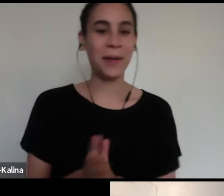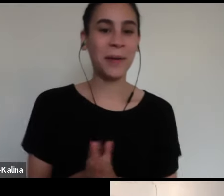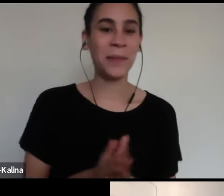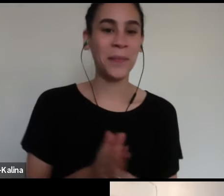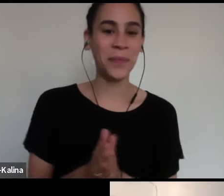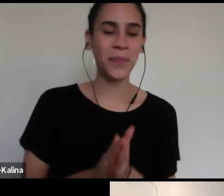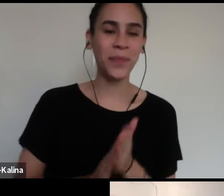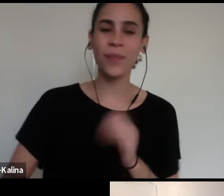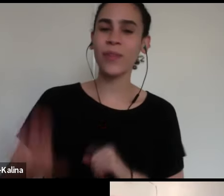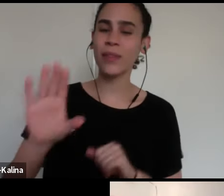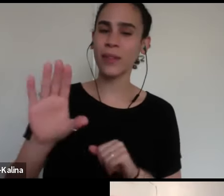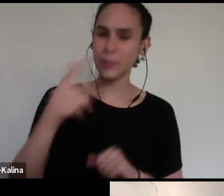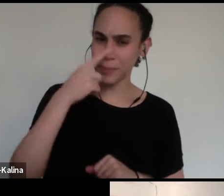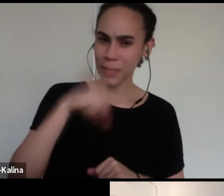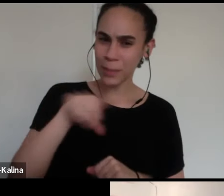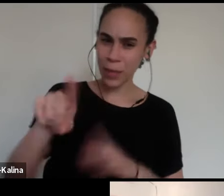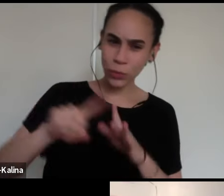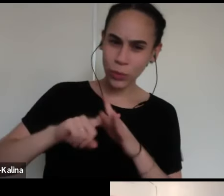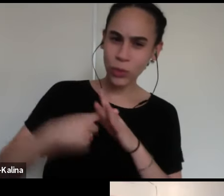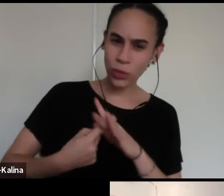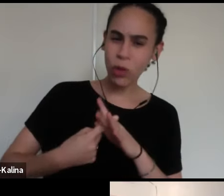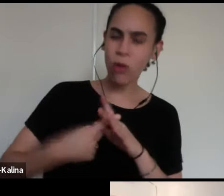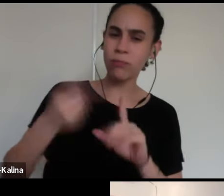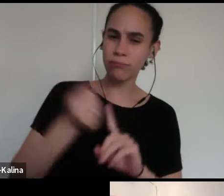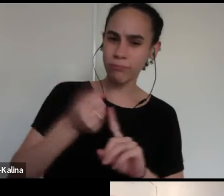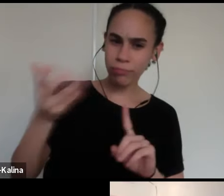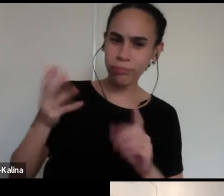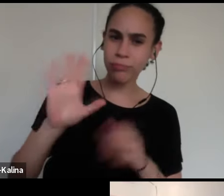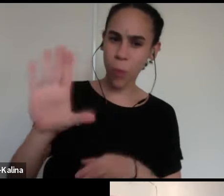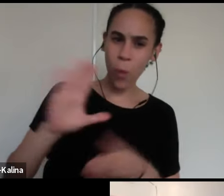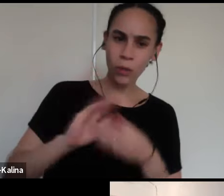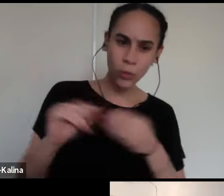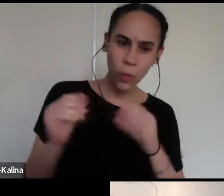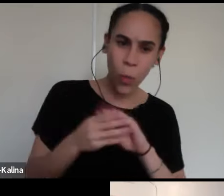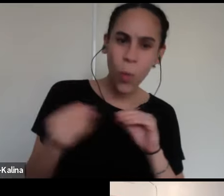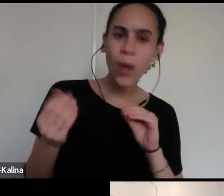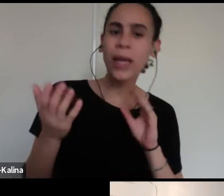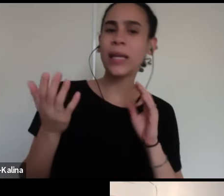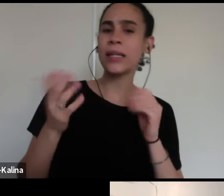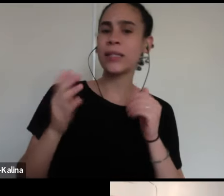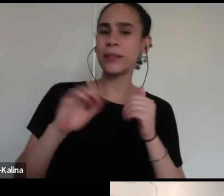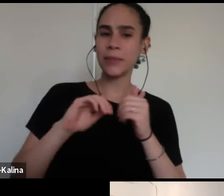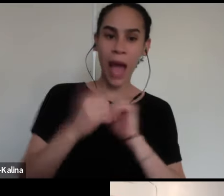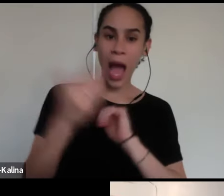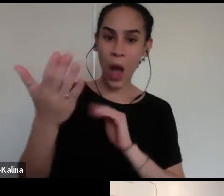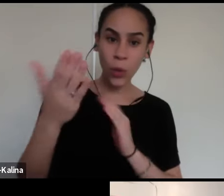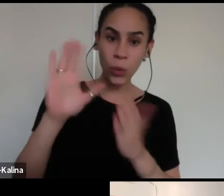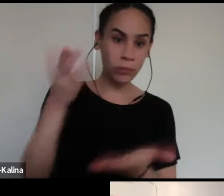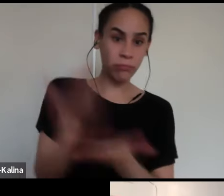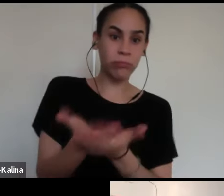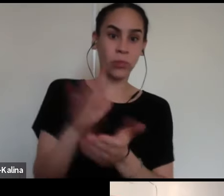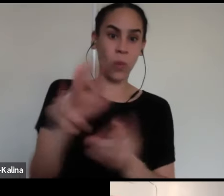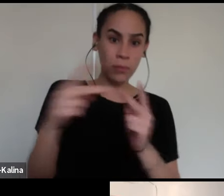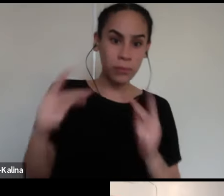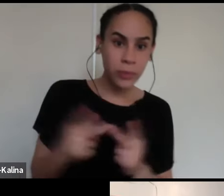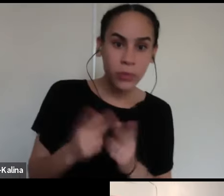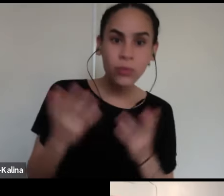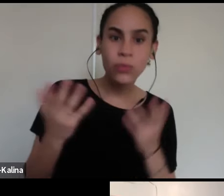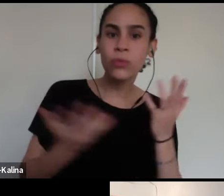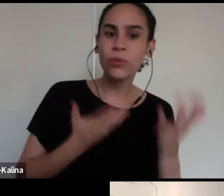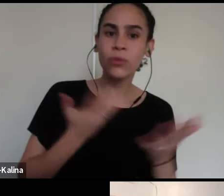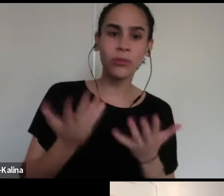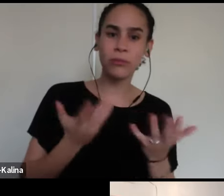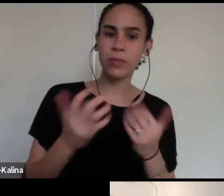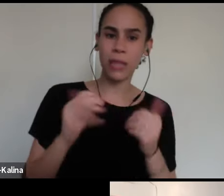could you start by telling us a bit about your story, how you got to do what you do today? How did you